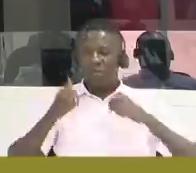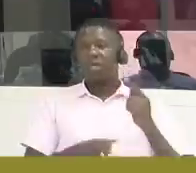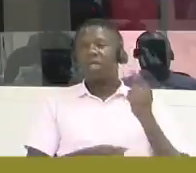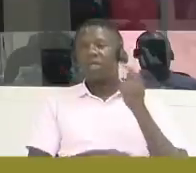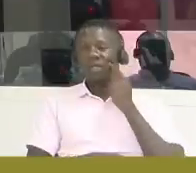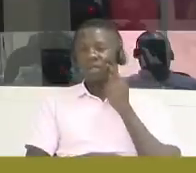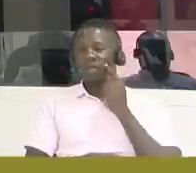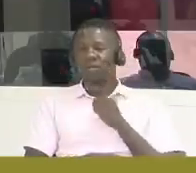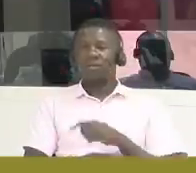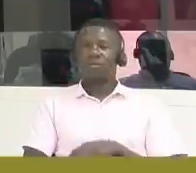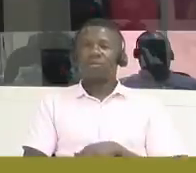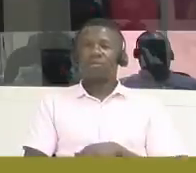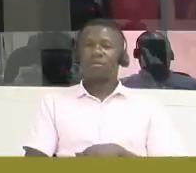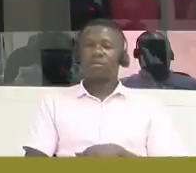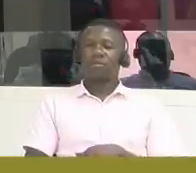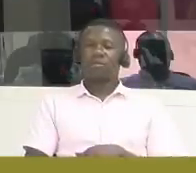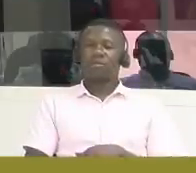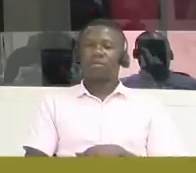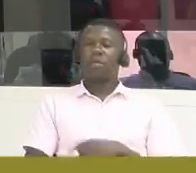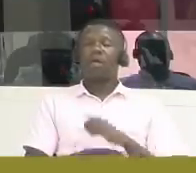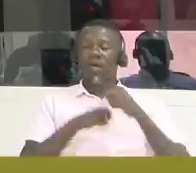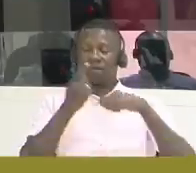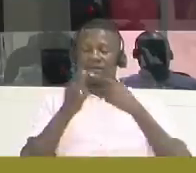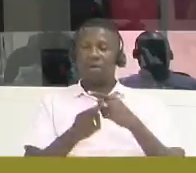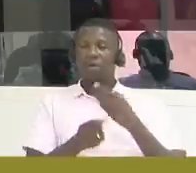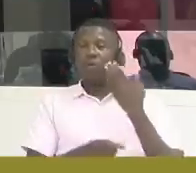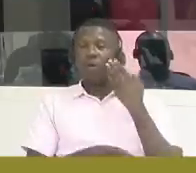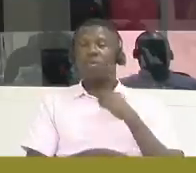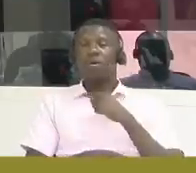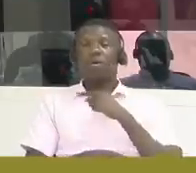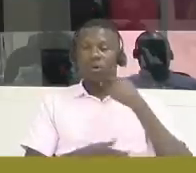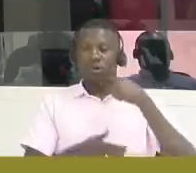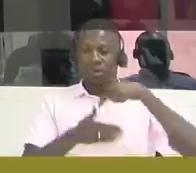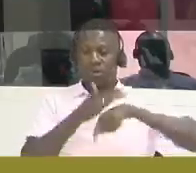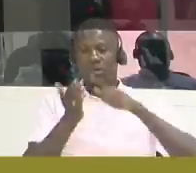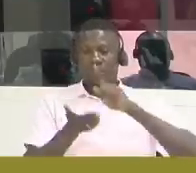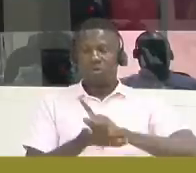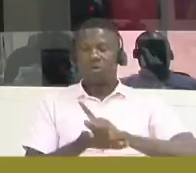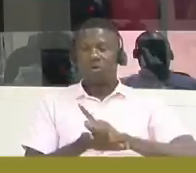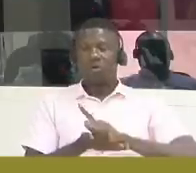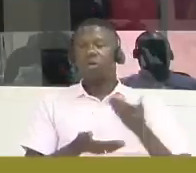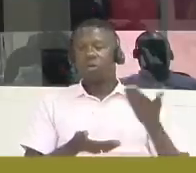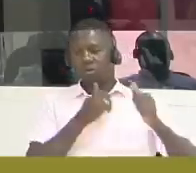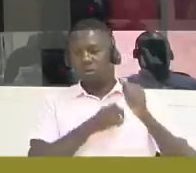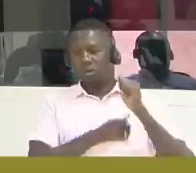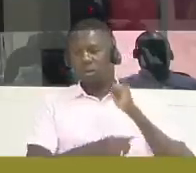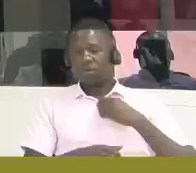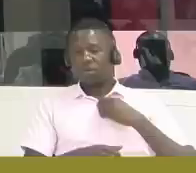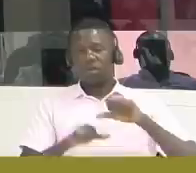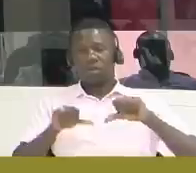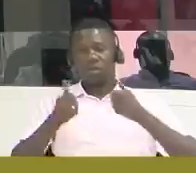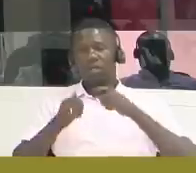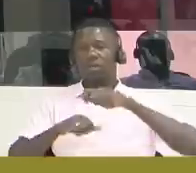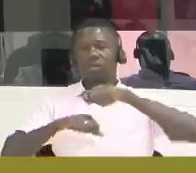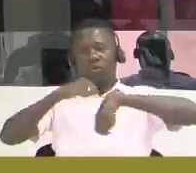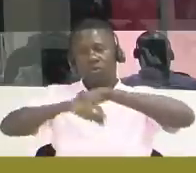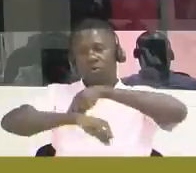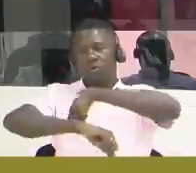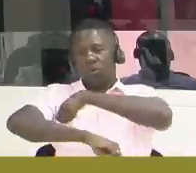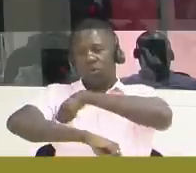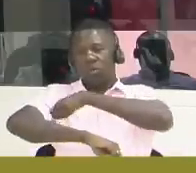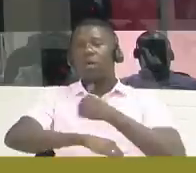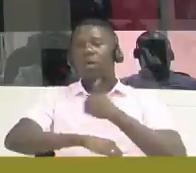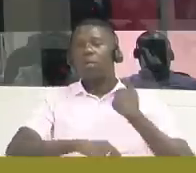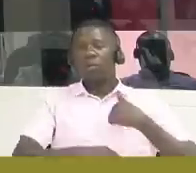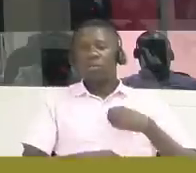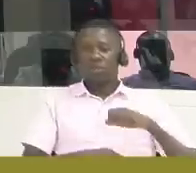after that, when my mother-in-law came back, so I started cooking. Then people started coming to our compound.